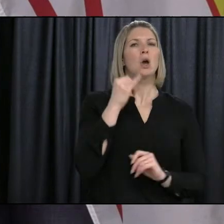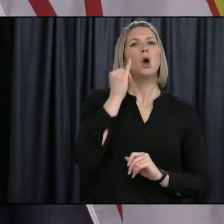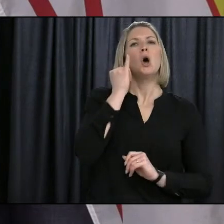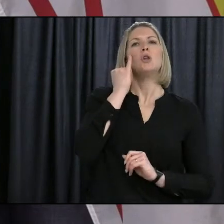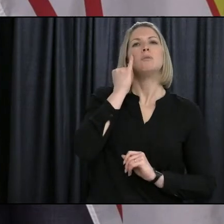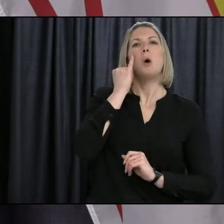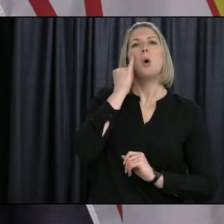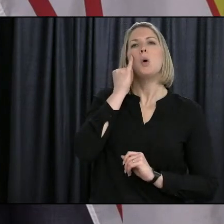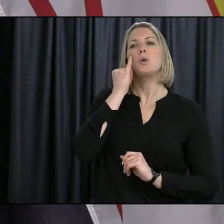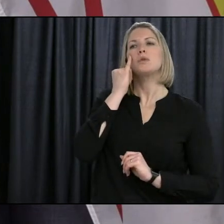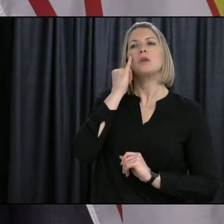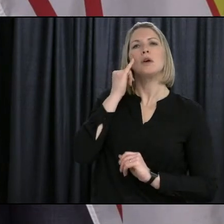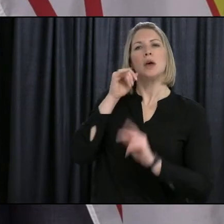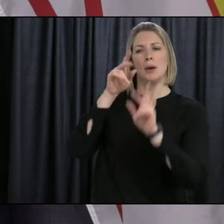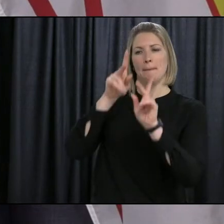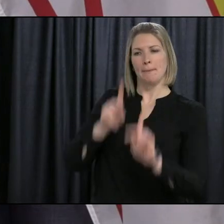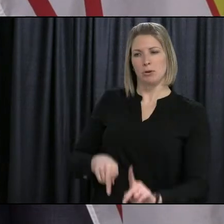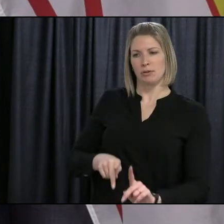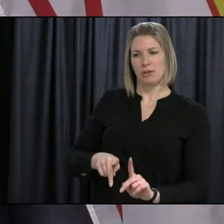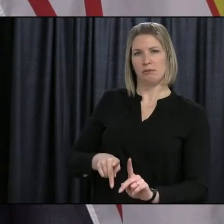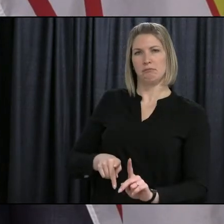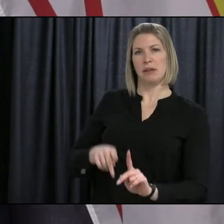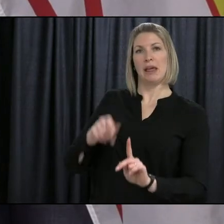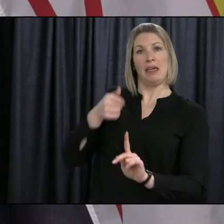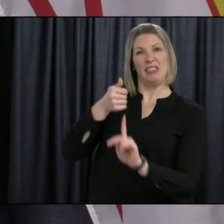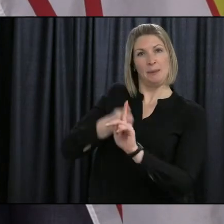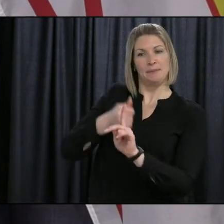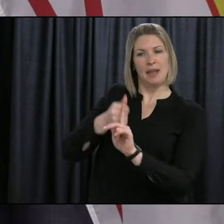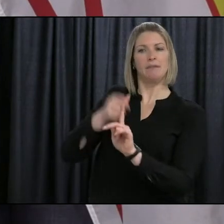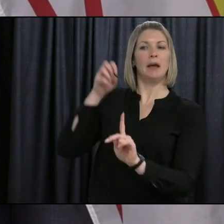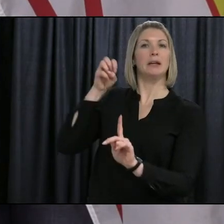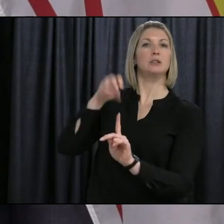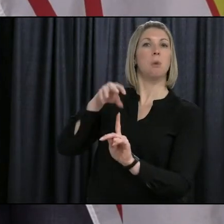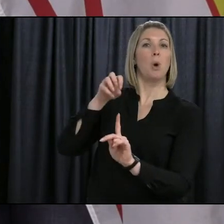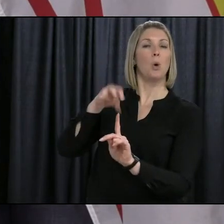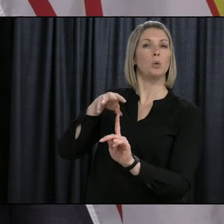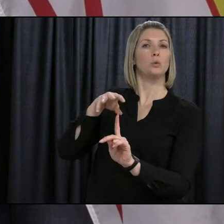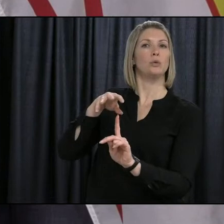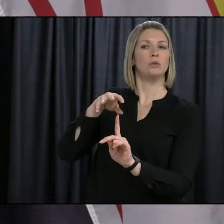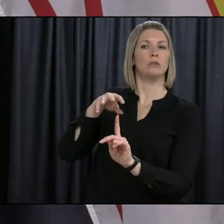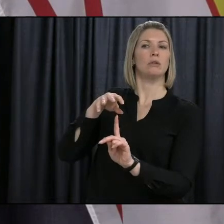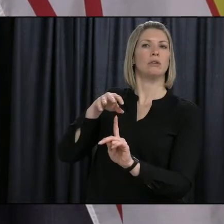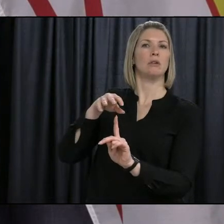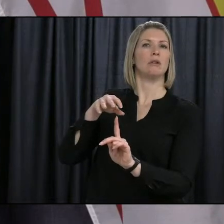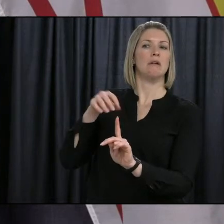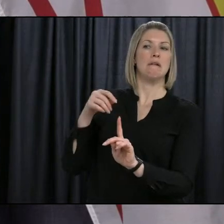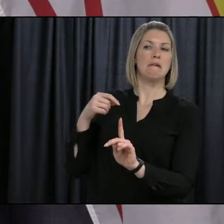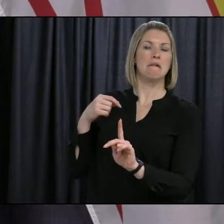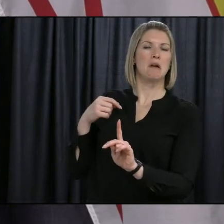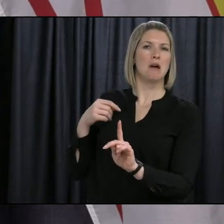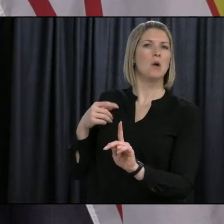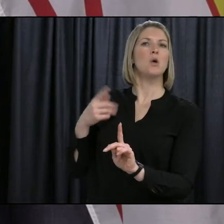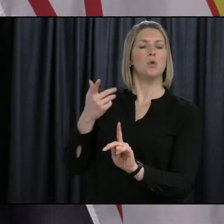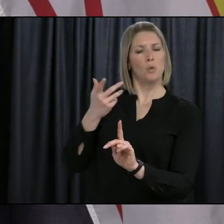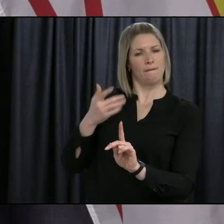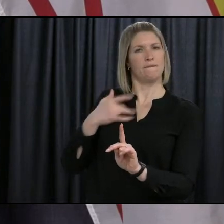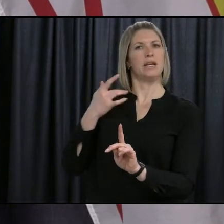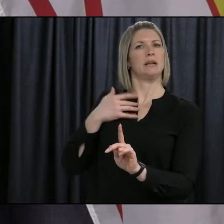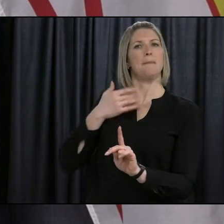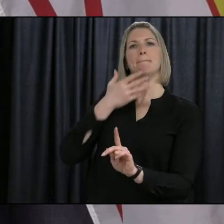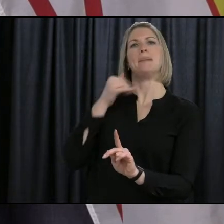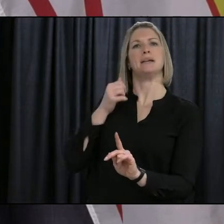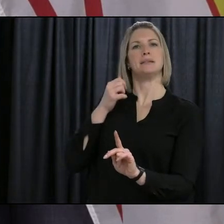having disease prior to doing the test is actually a little bit higher than, the